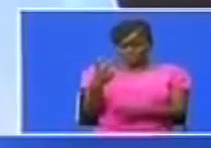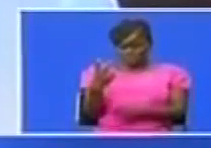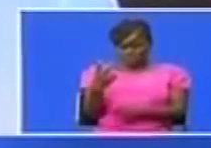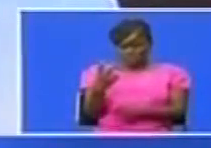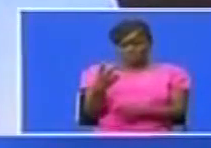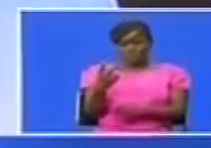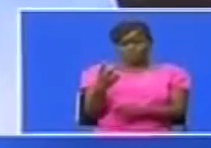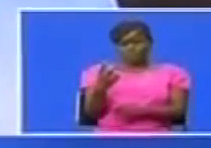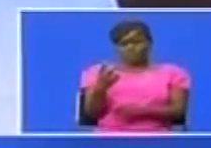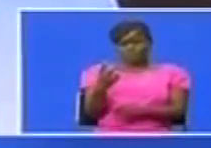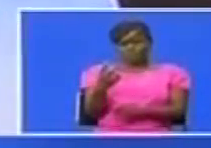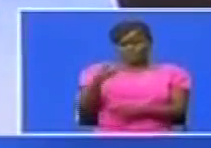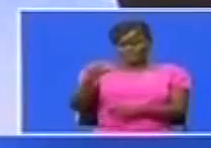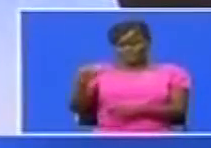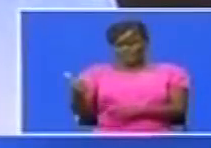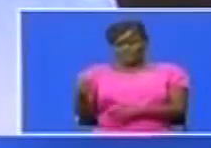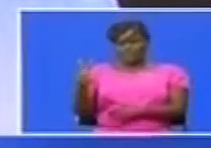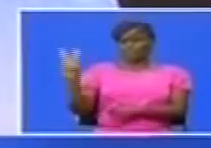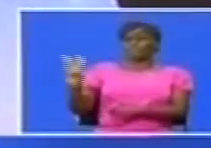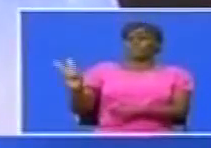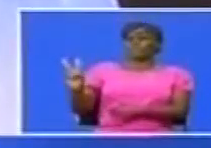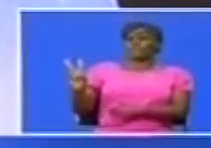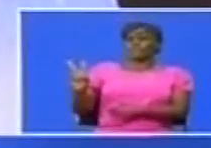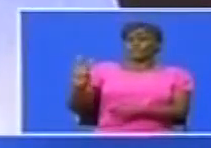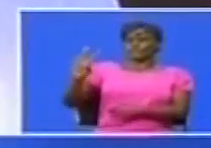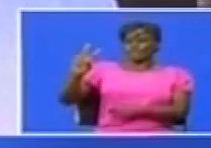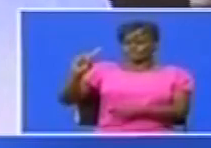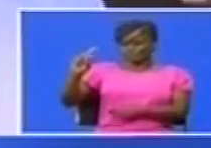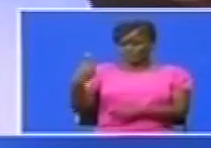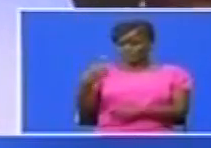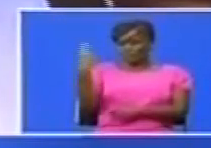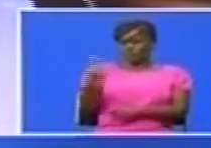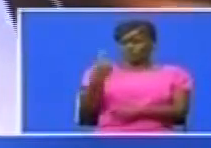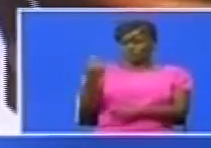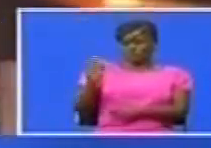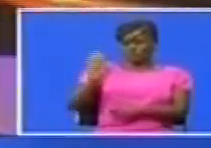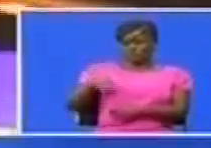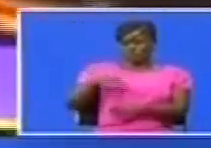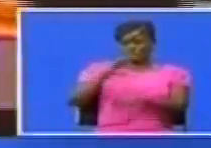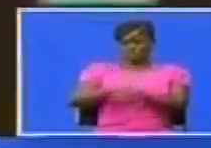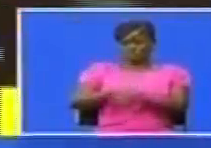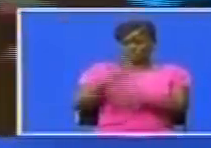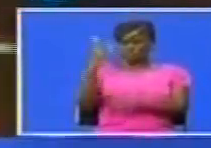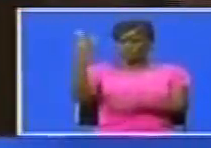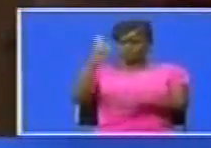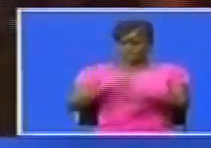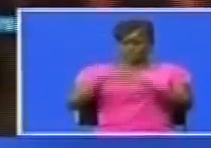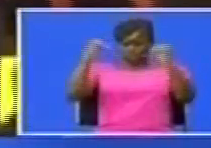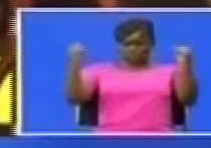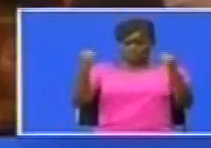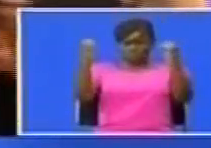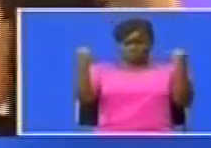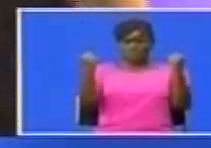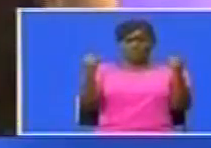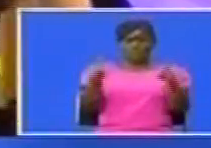in Beijing. In absentia, Vivian Cheruiyot, who became the first and only Kenyan female to bag 4 world titles, clinched the Female